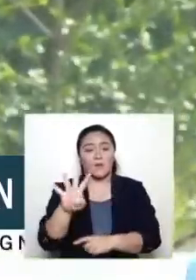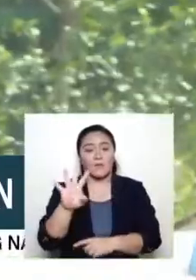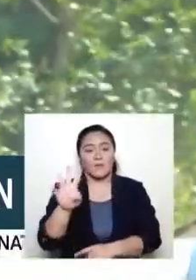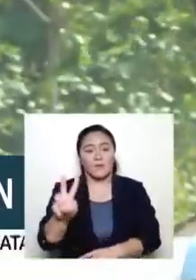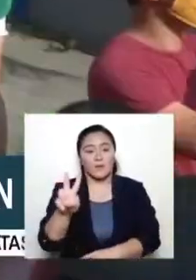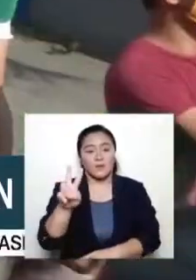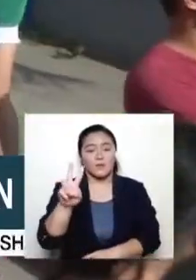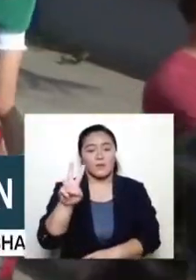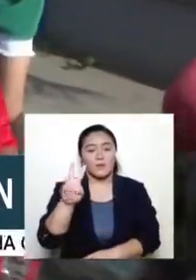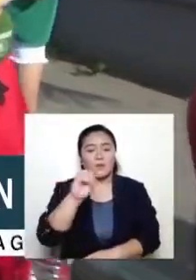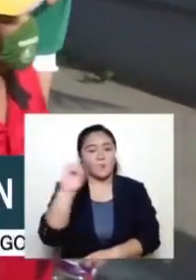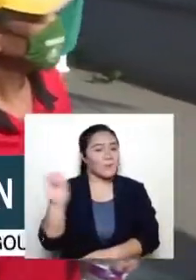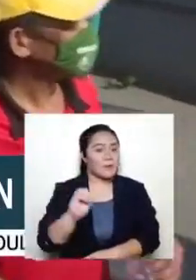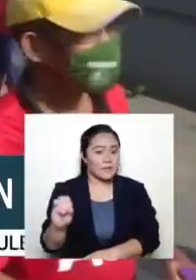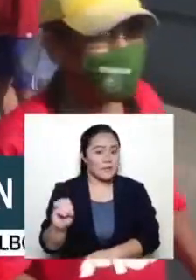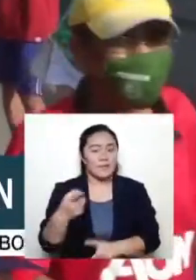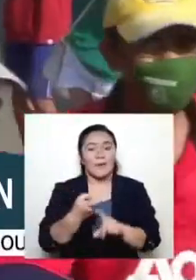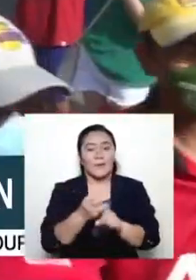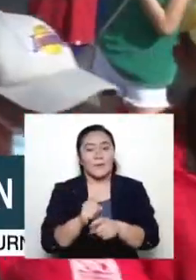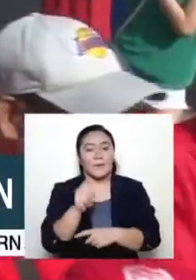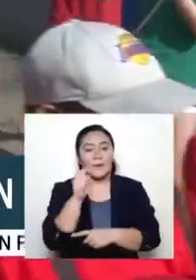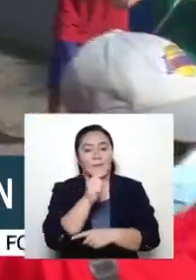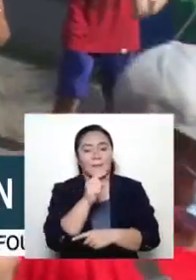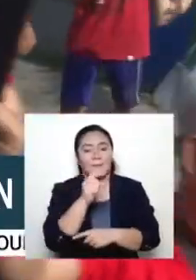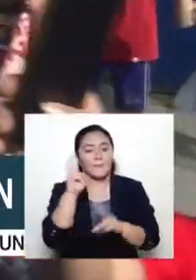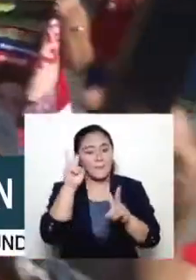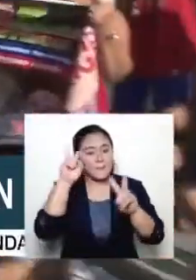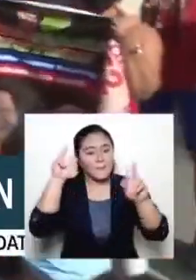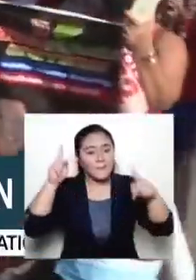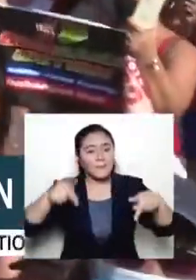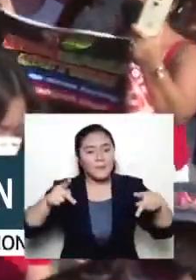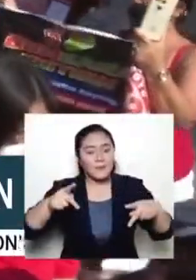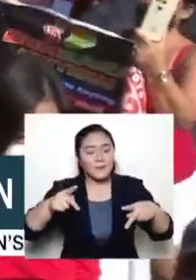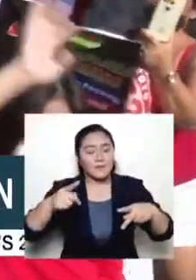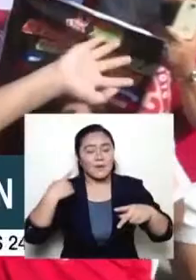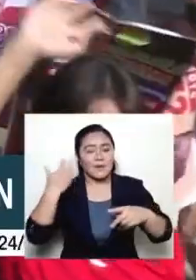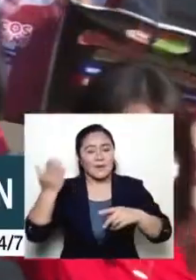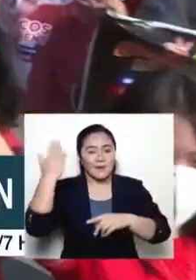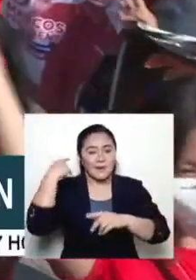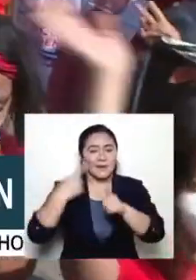42.50% of votes for vice president, compared to Robredo's